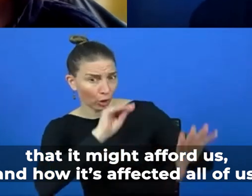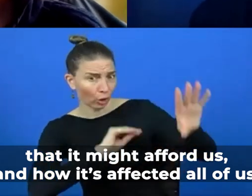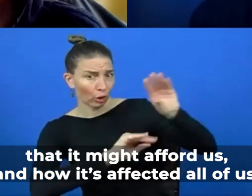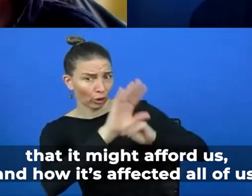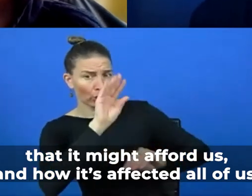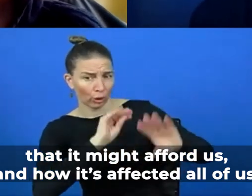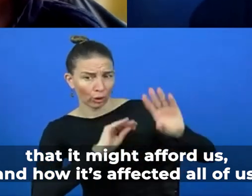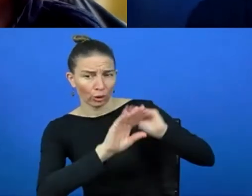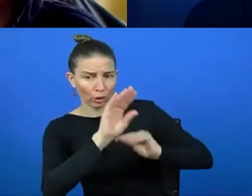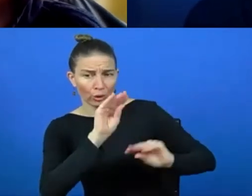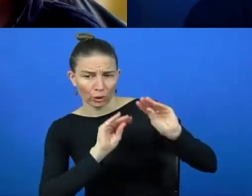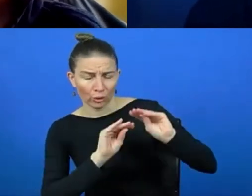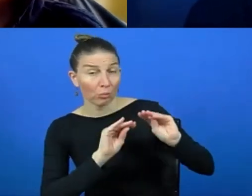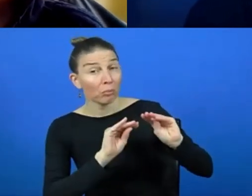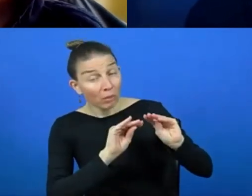it's affected all of us.